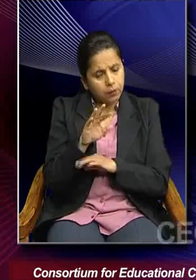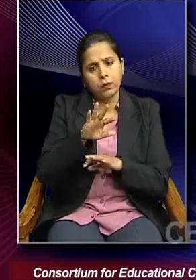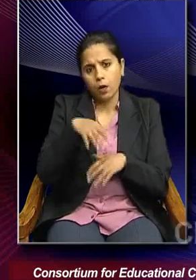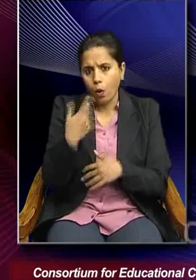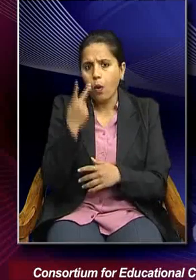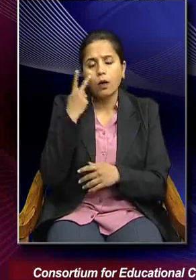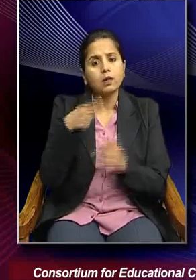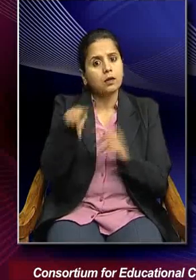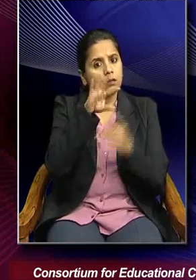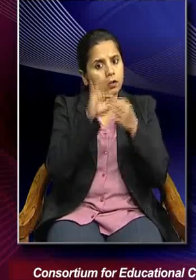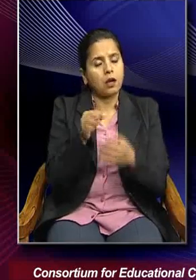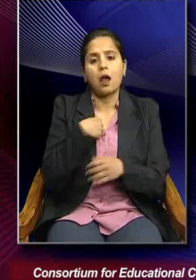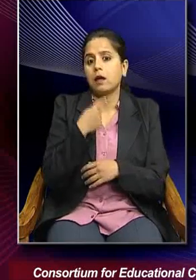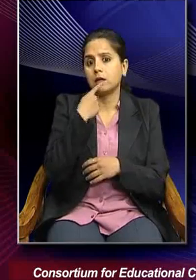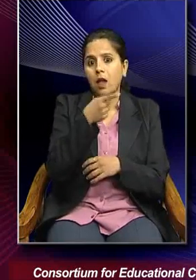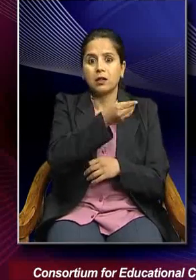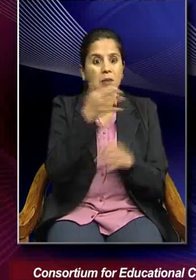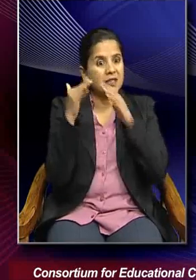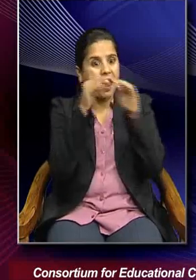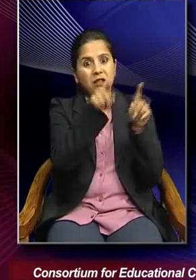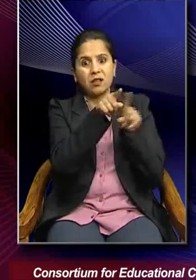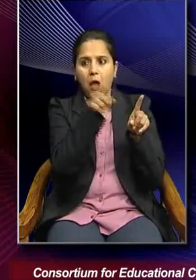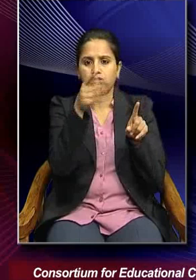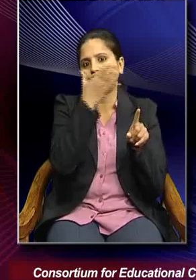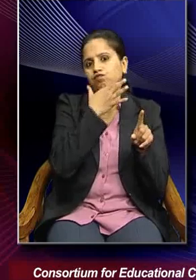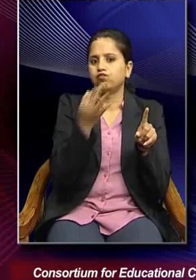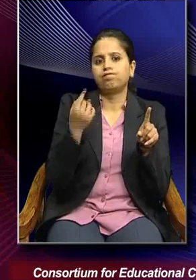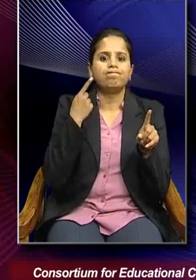basis of which we say that something is beautiful?